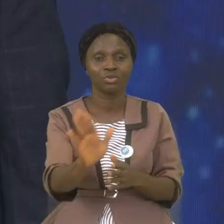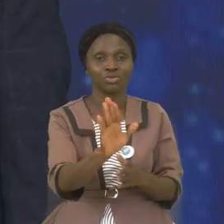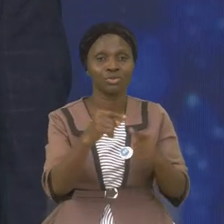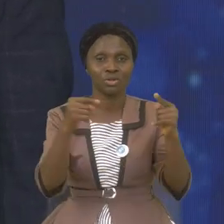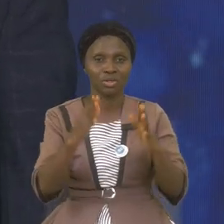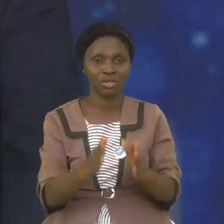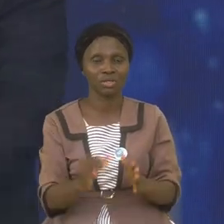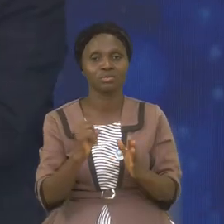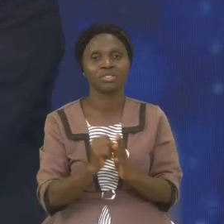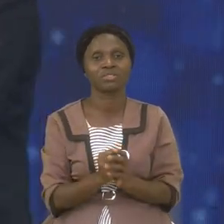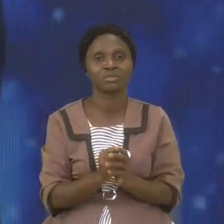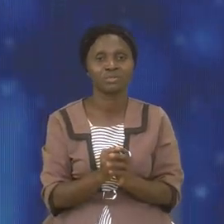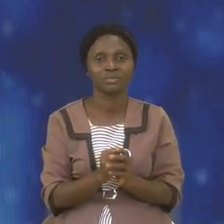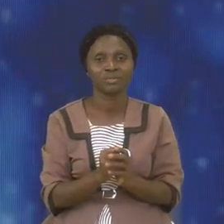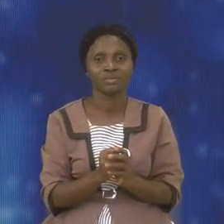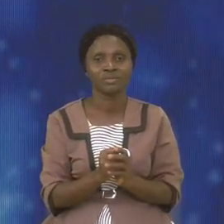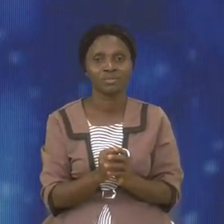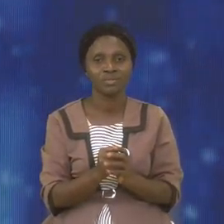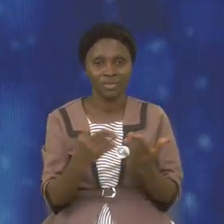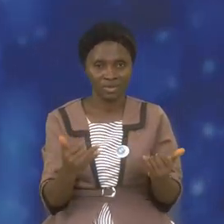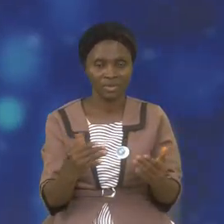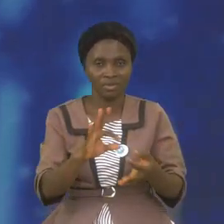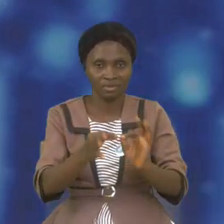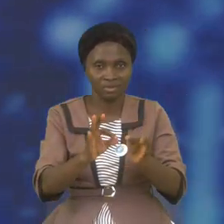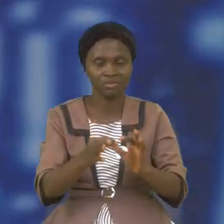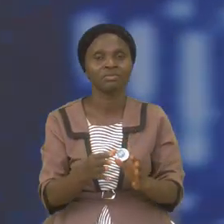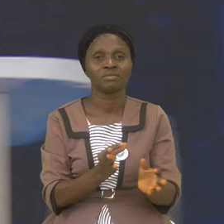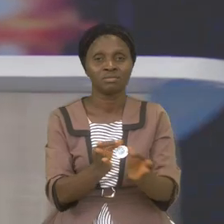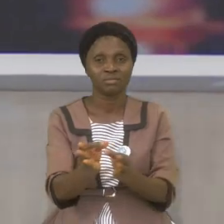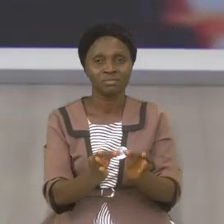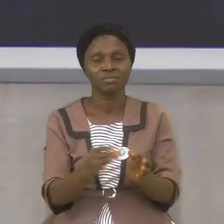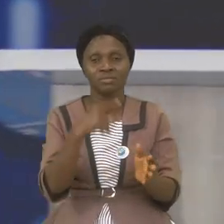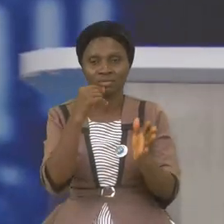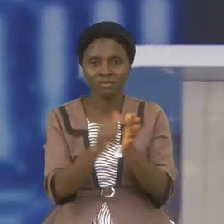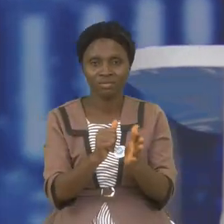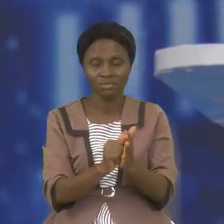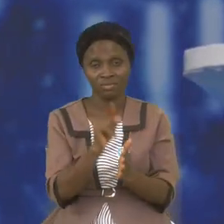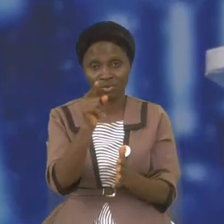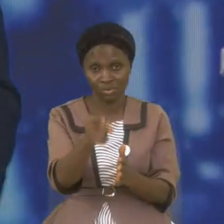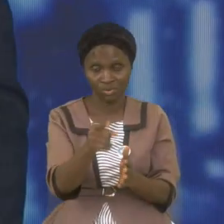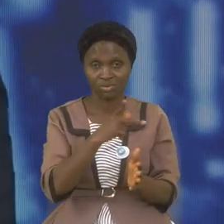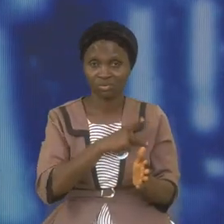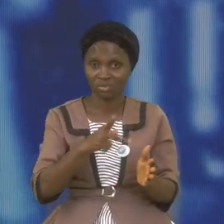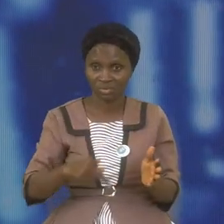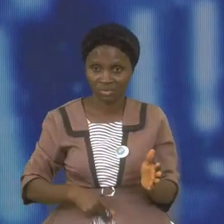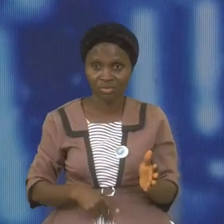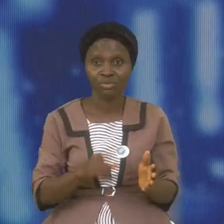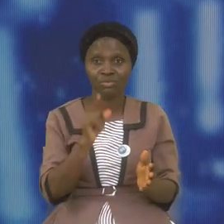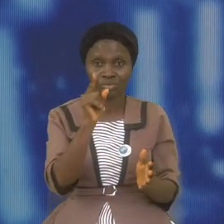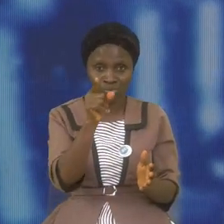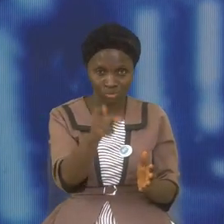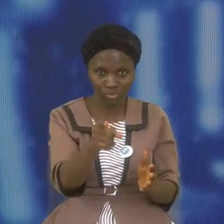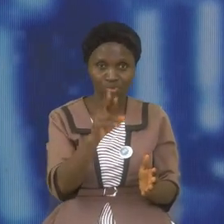thine enemies. He now interpreted, he said, thou king, you are the